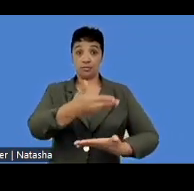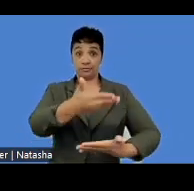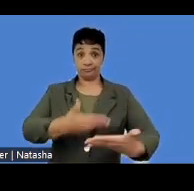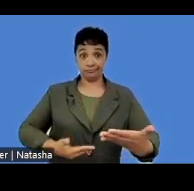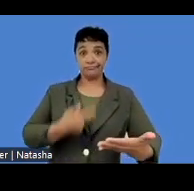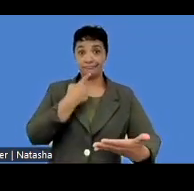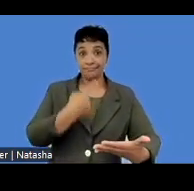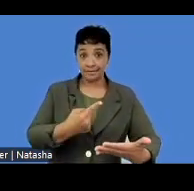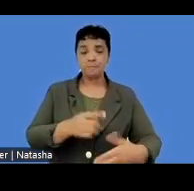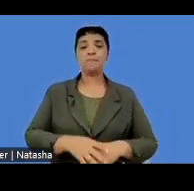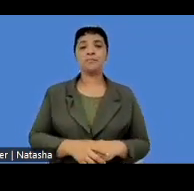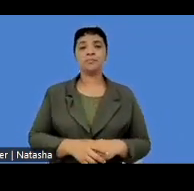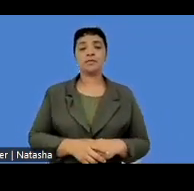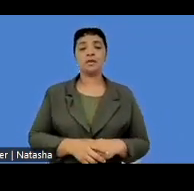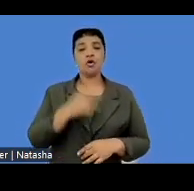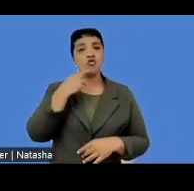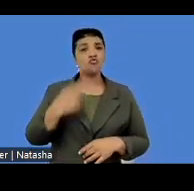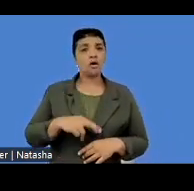by financial